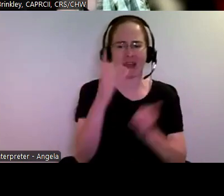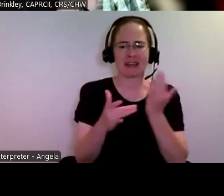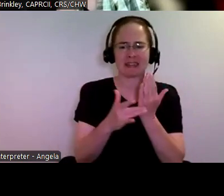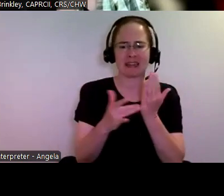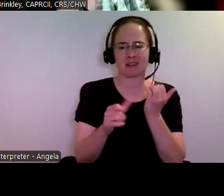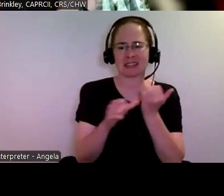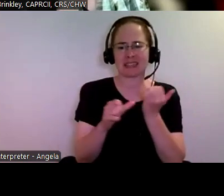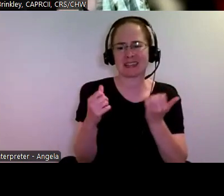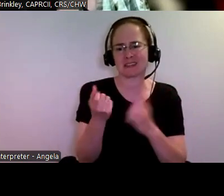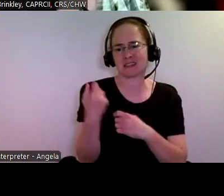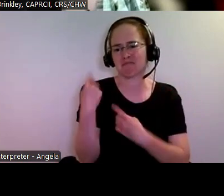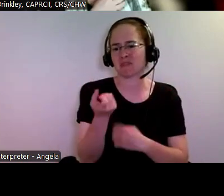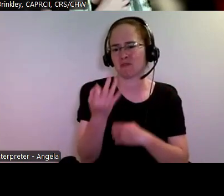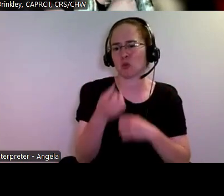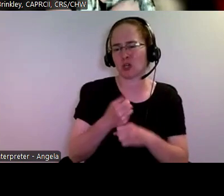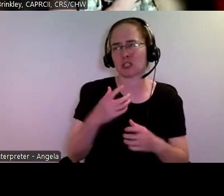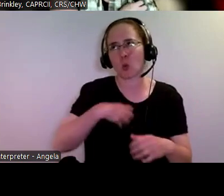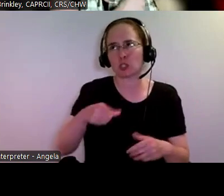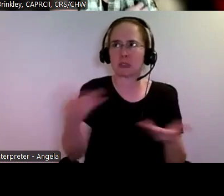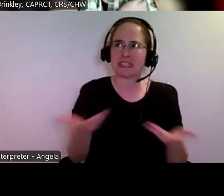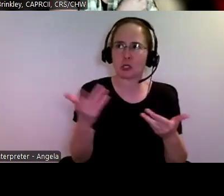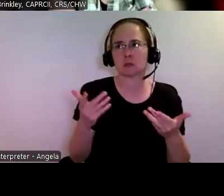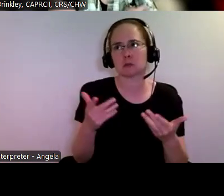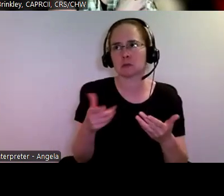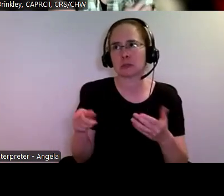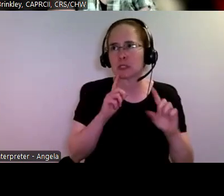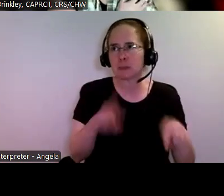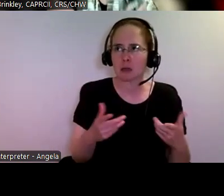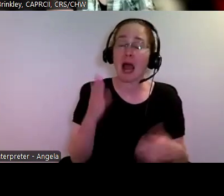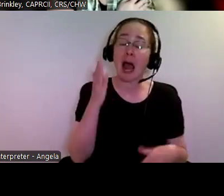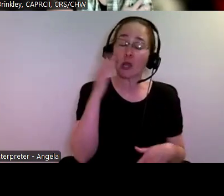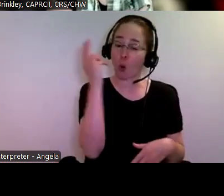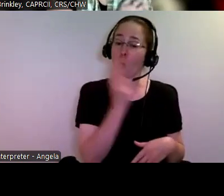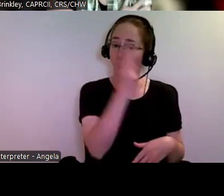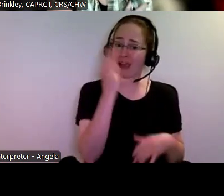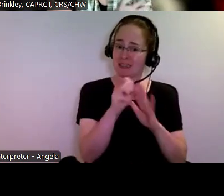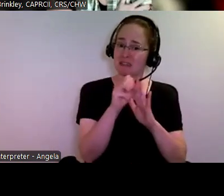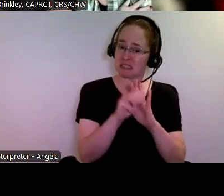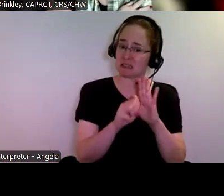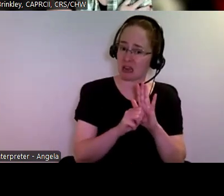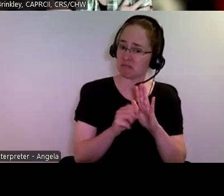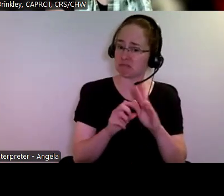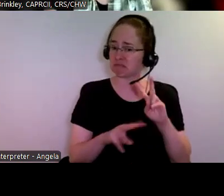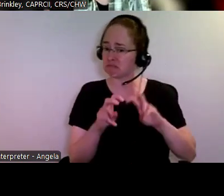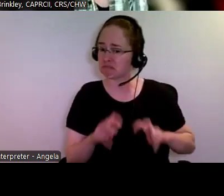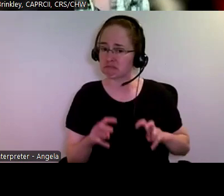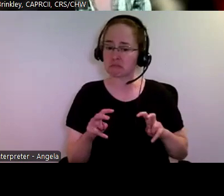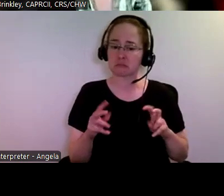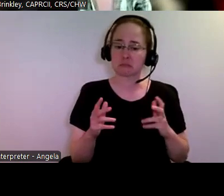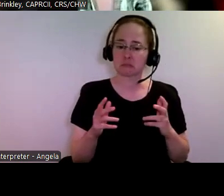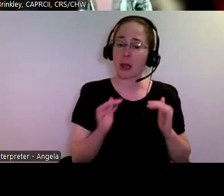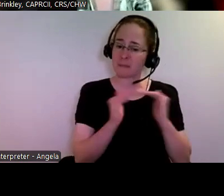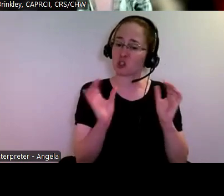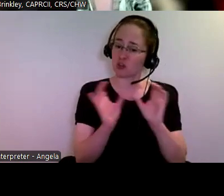kind of wishing he was on this call so he could respond. I know that Hawaii's state has been looking at a